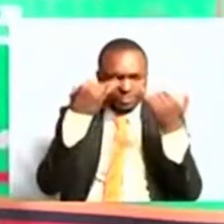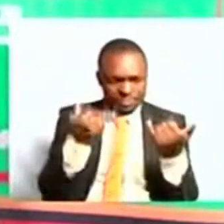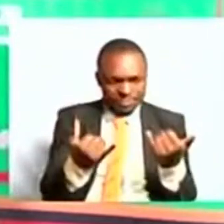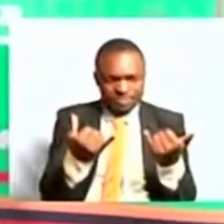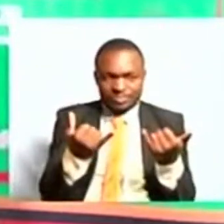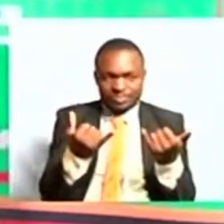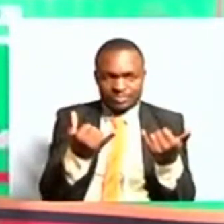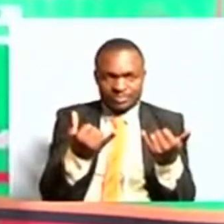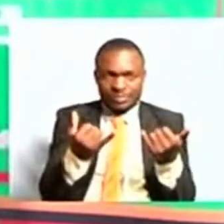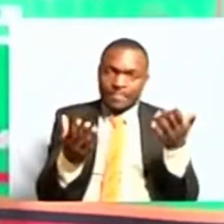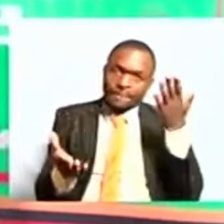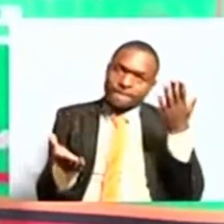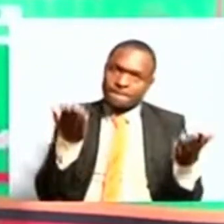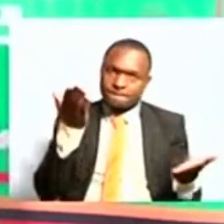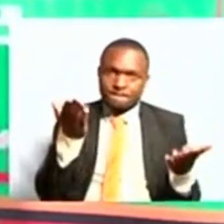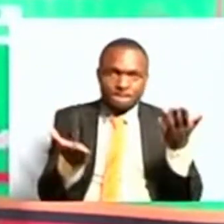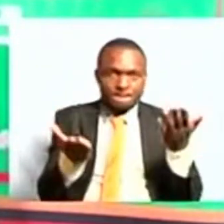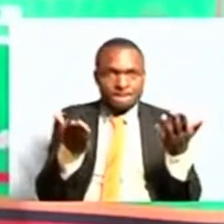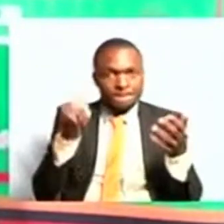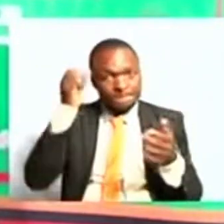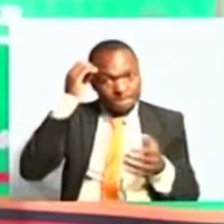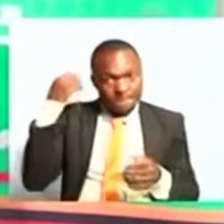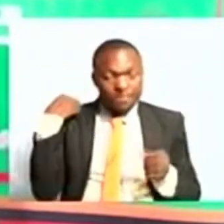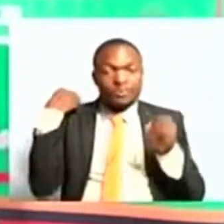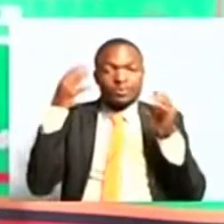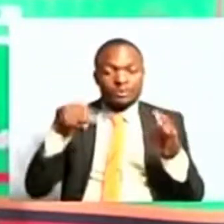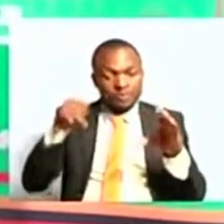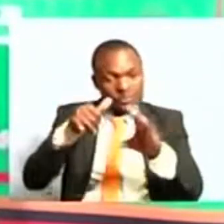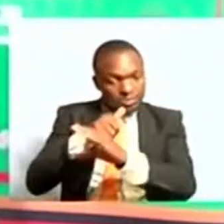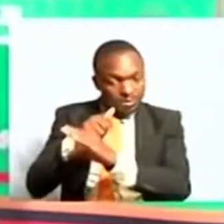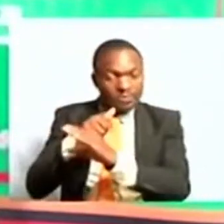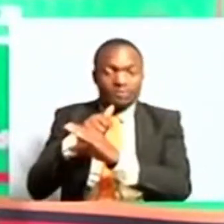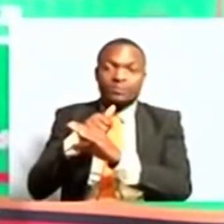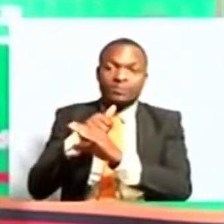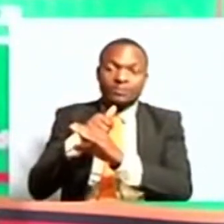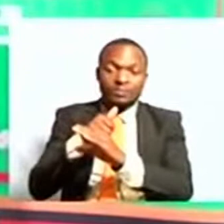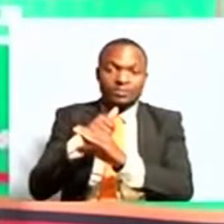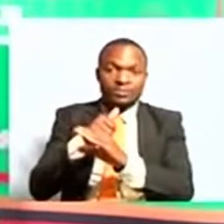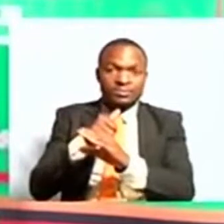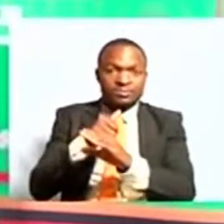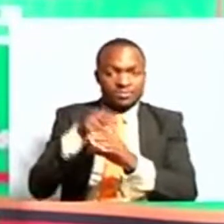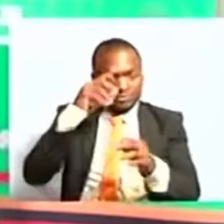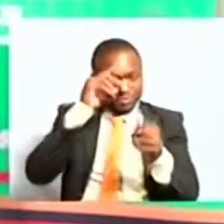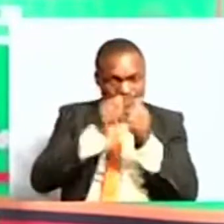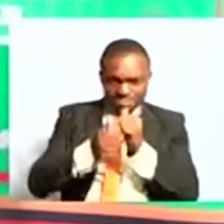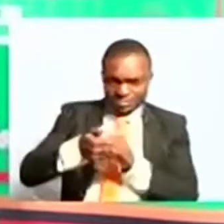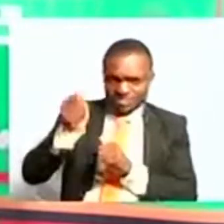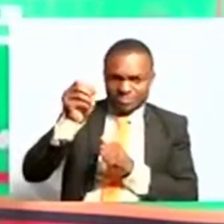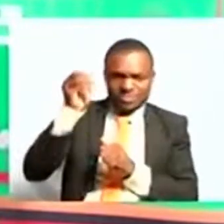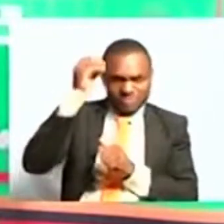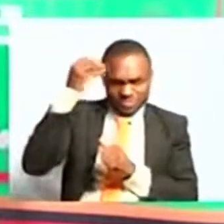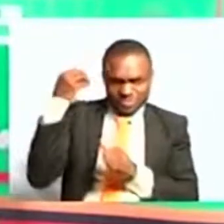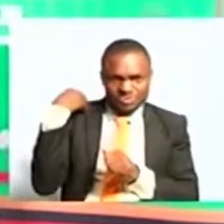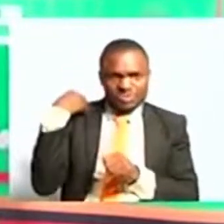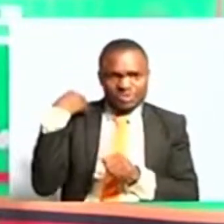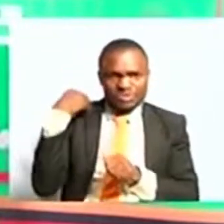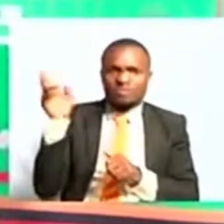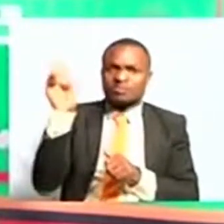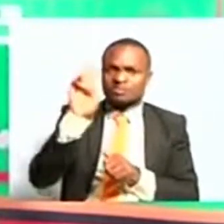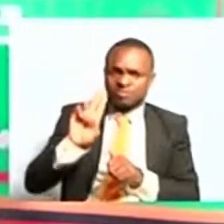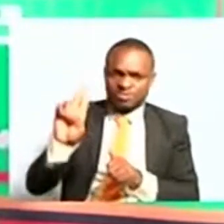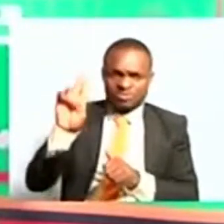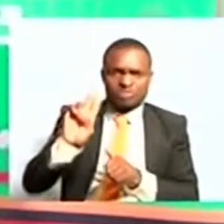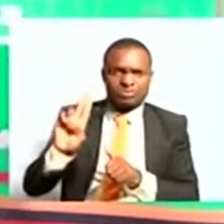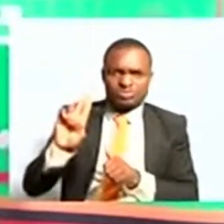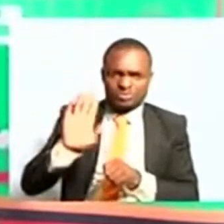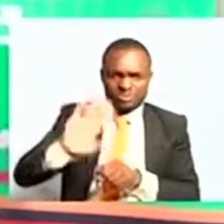that maybe an officer is involved, and then simply because he's an officer, and then they take advantage of